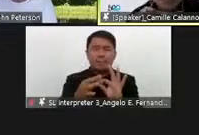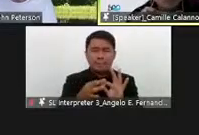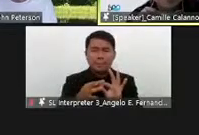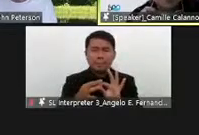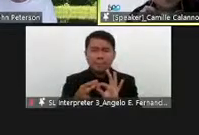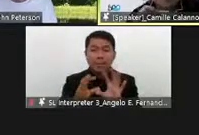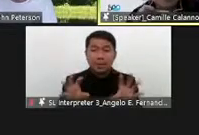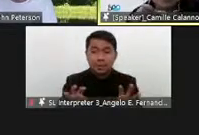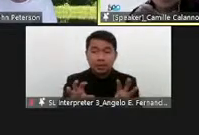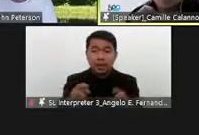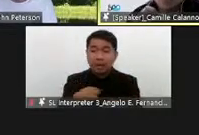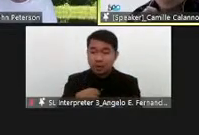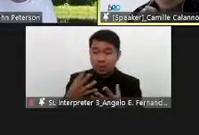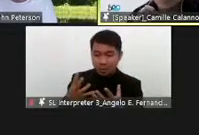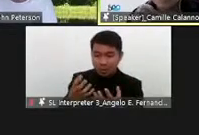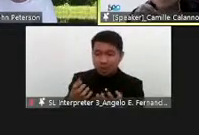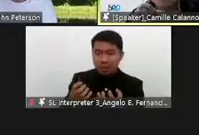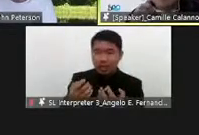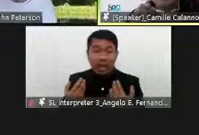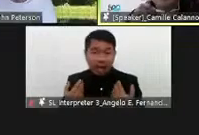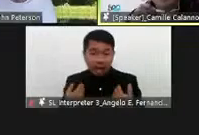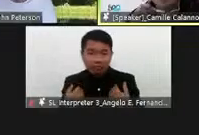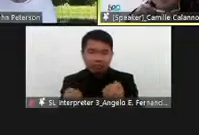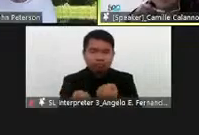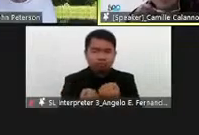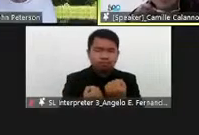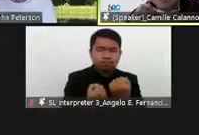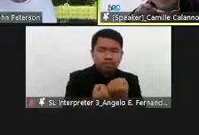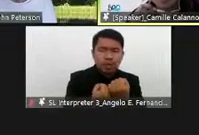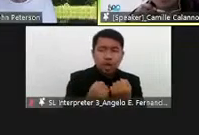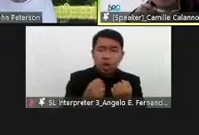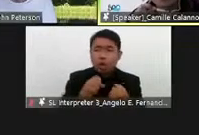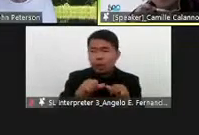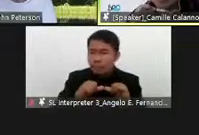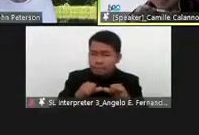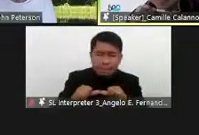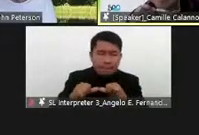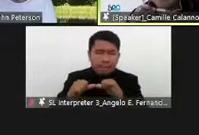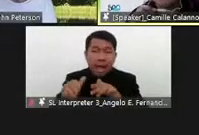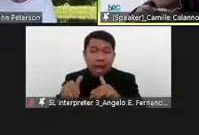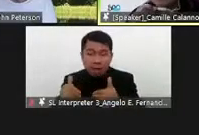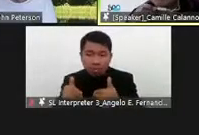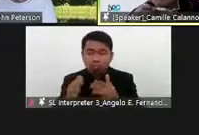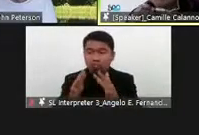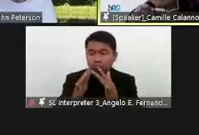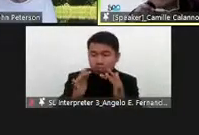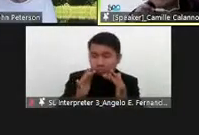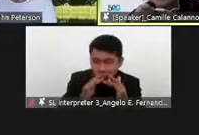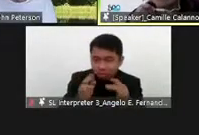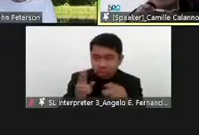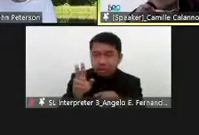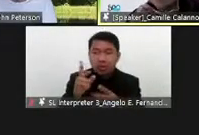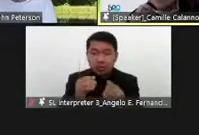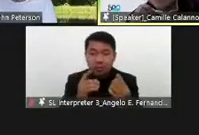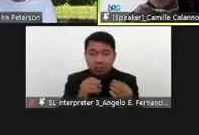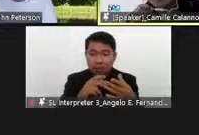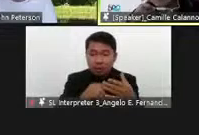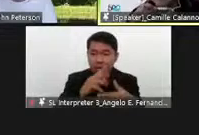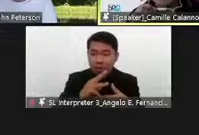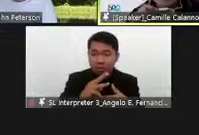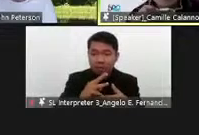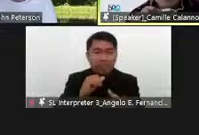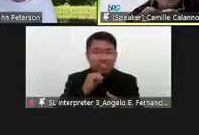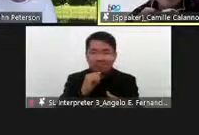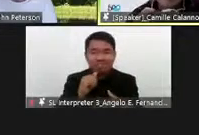Actually, I want to say that we're actually supporting sustainability by doing this conference online. We don't have to get into planes, you